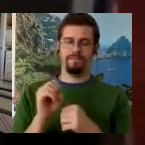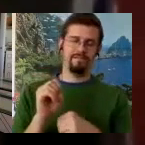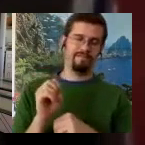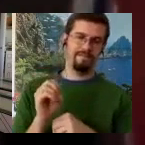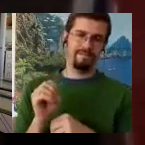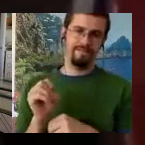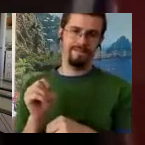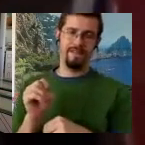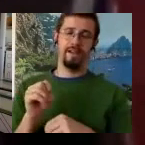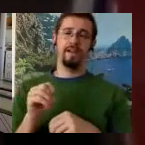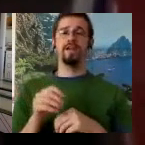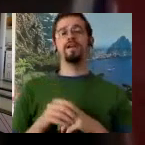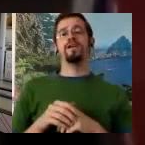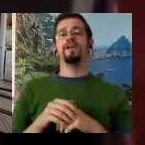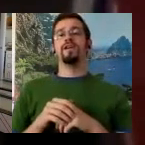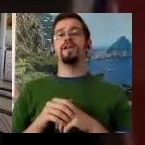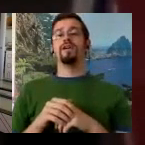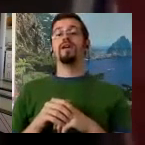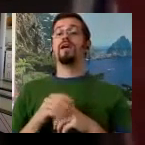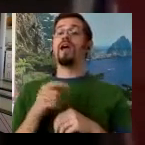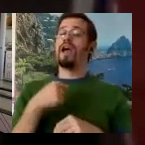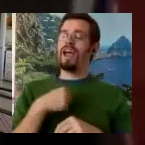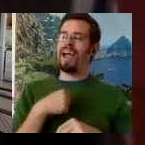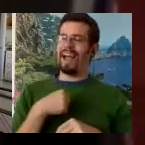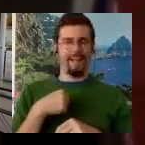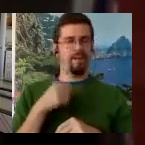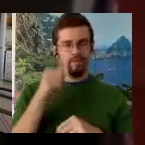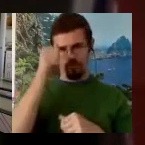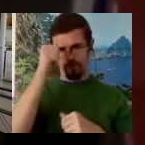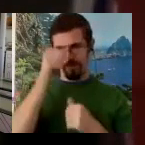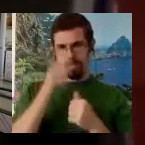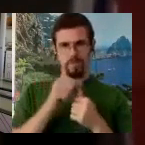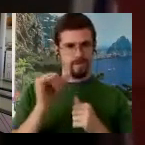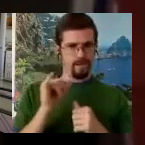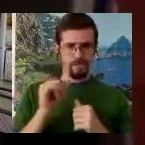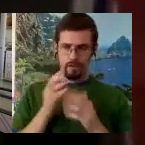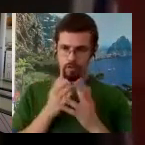Yeah, and I went through a similar thing creating the